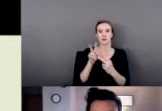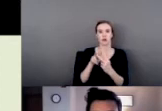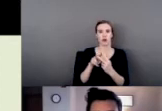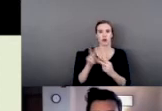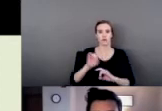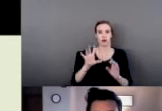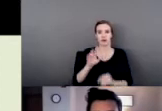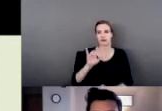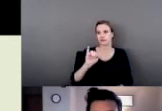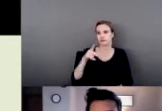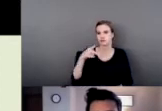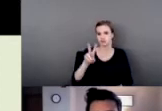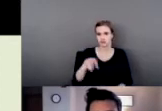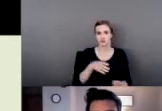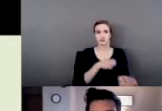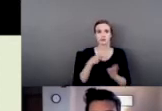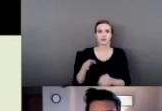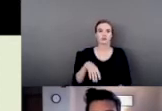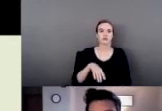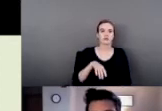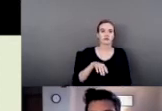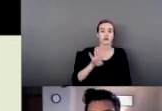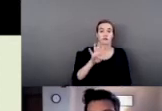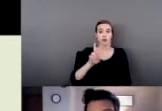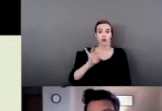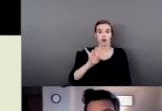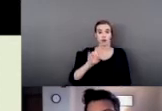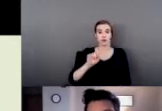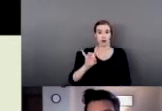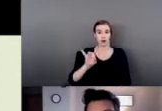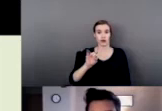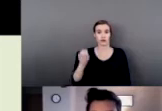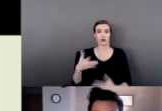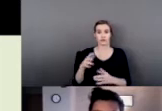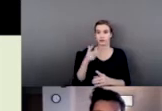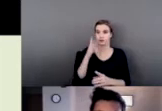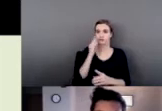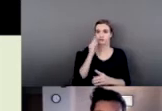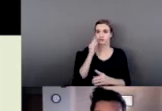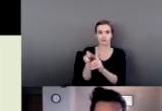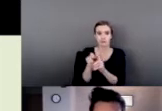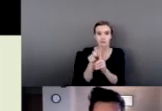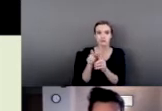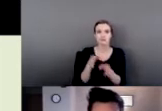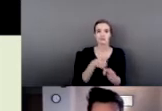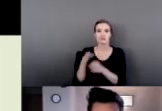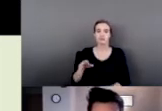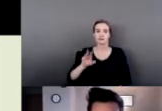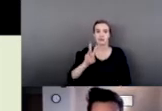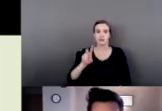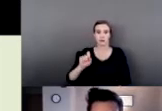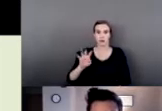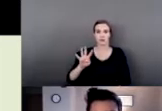48.8% had experienced stalking, and 66.4% had experienced psychological intimate partner